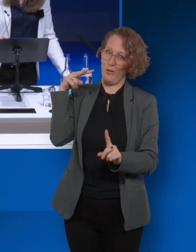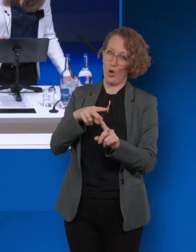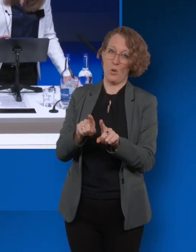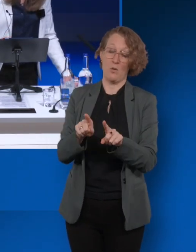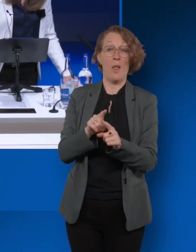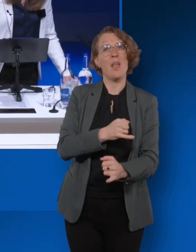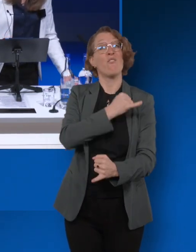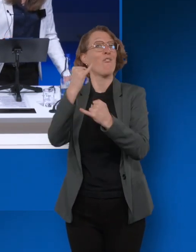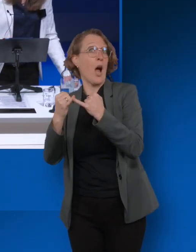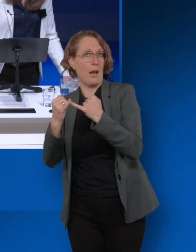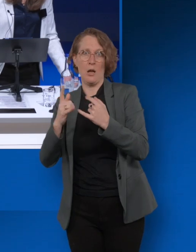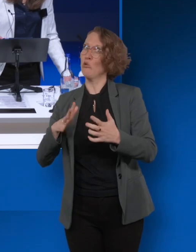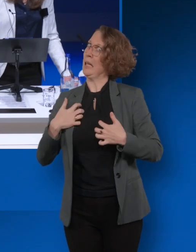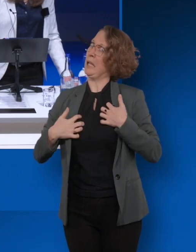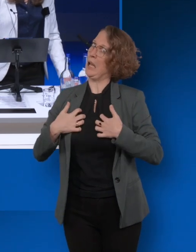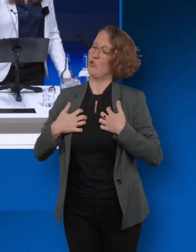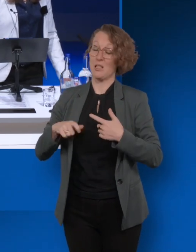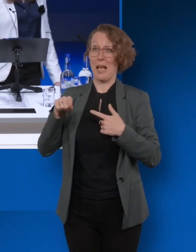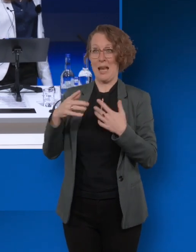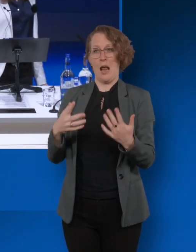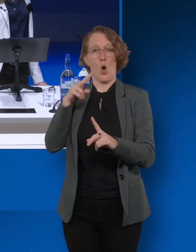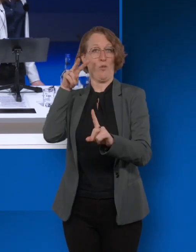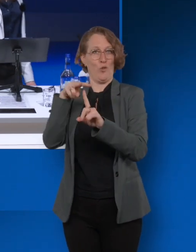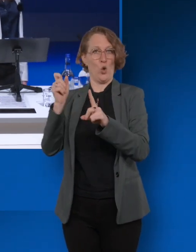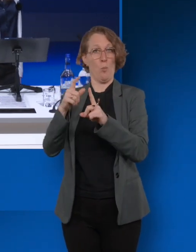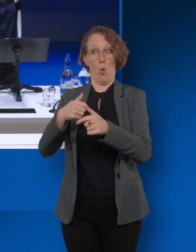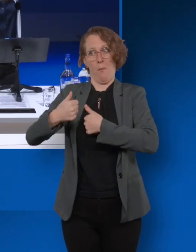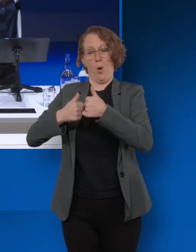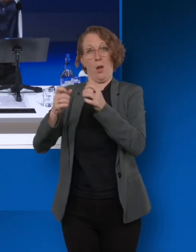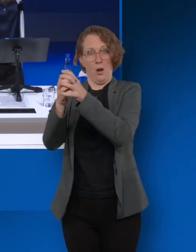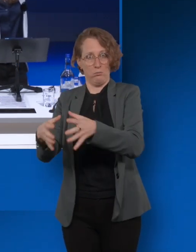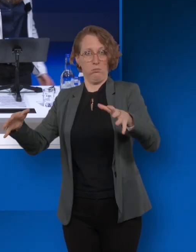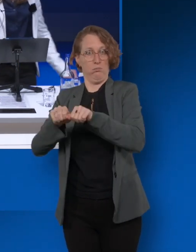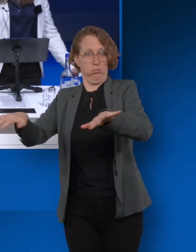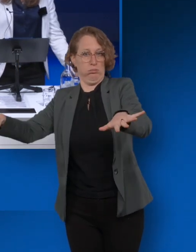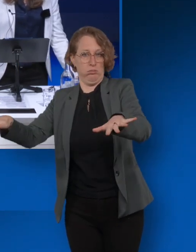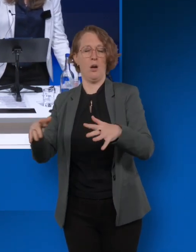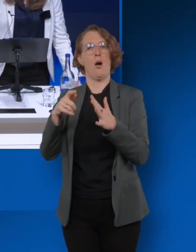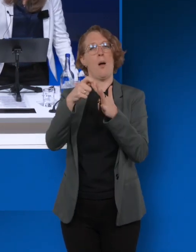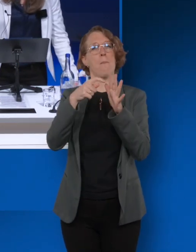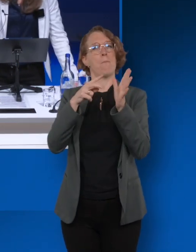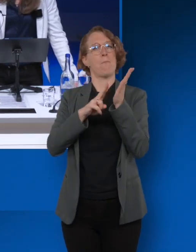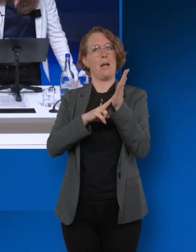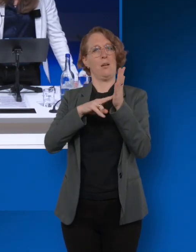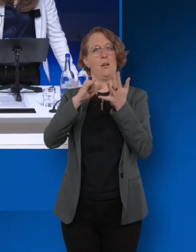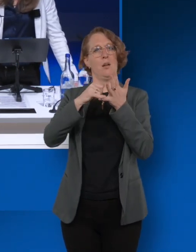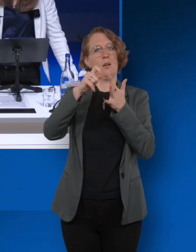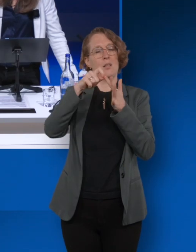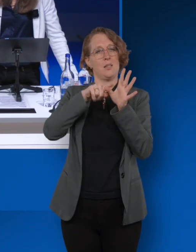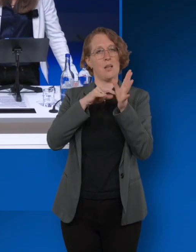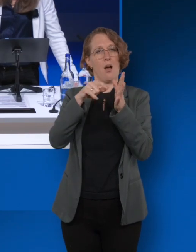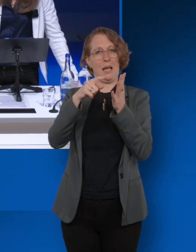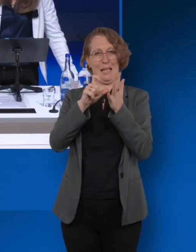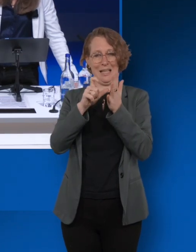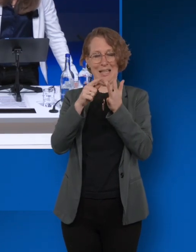a very interesting and view that's growing in popularity is known as panpsychism. And this comes from